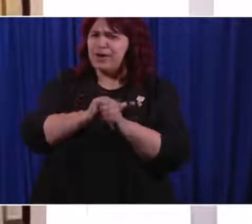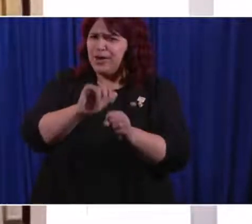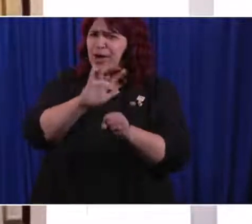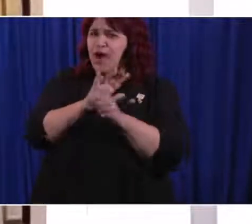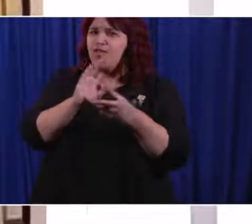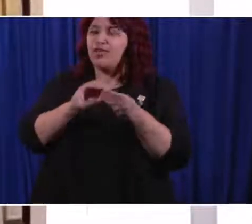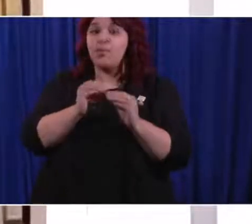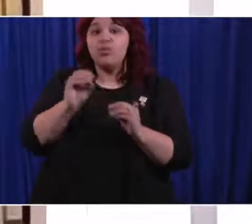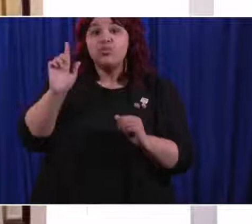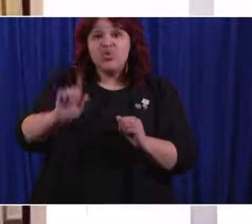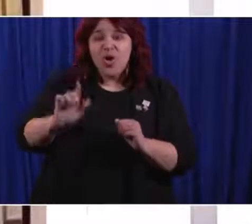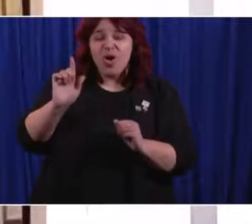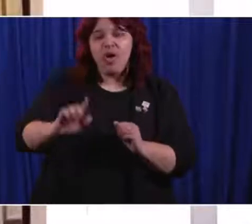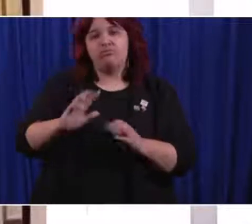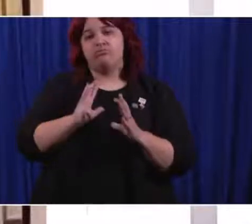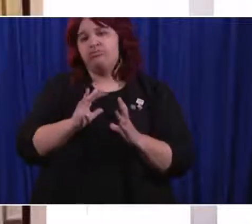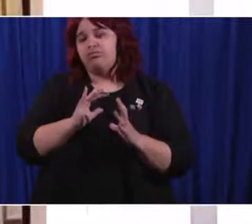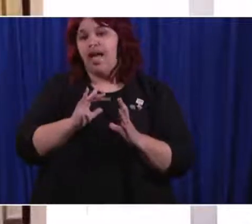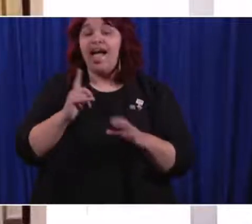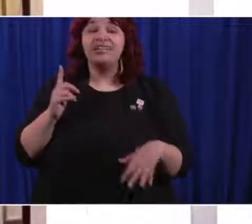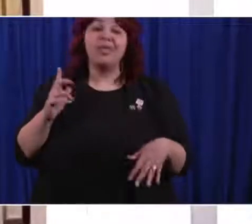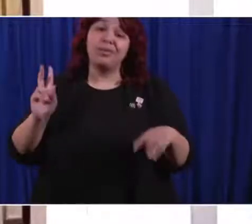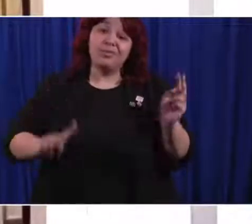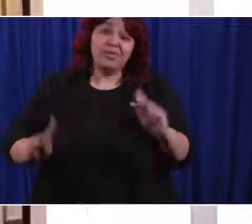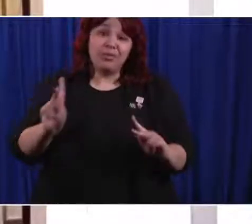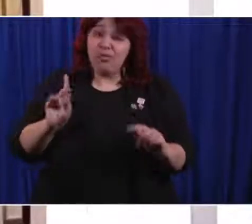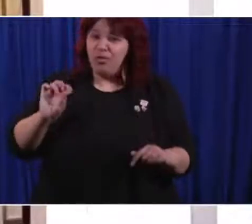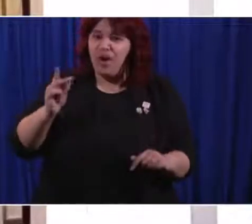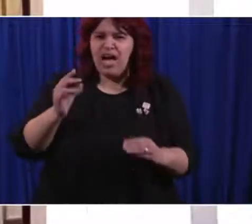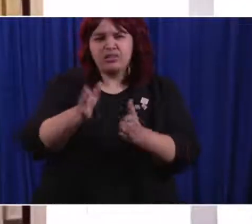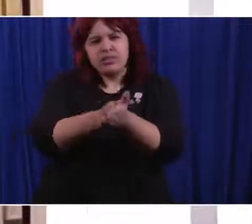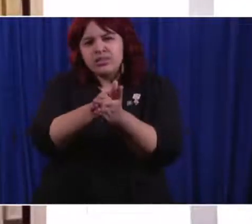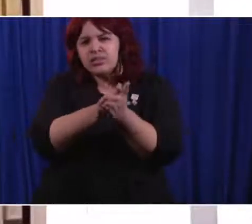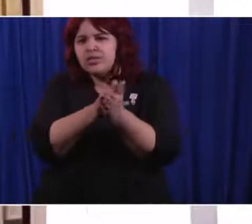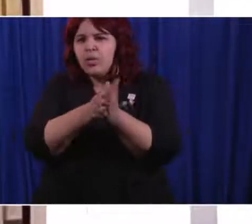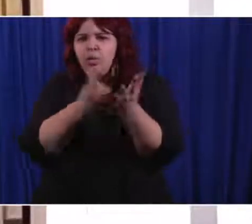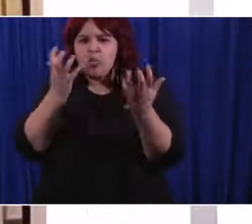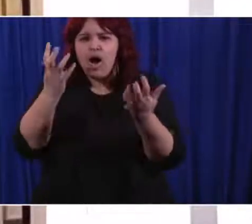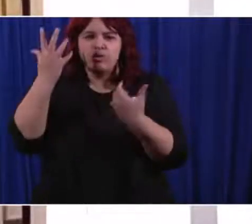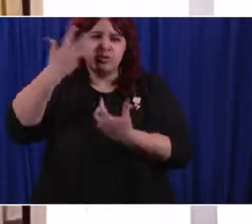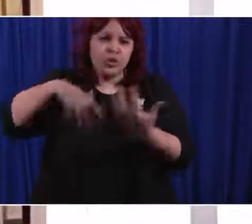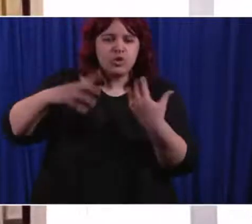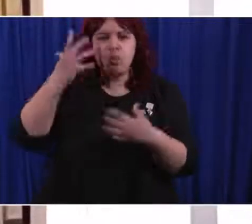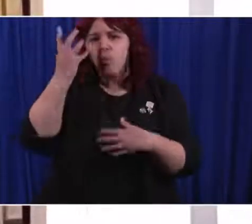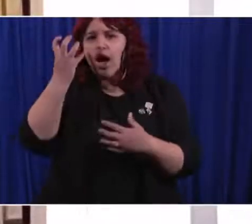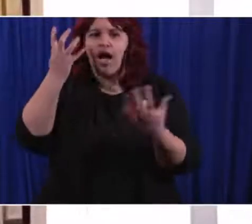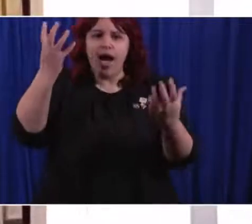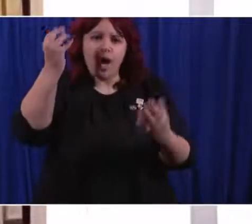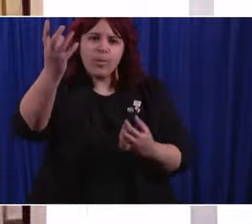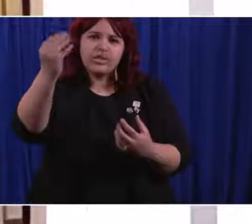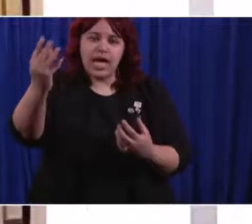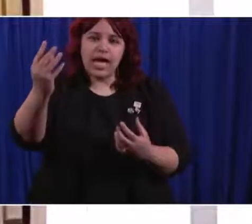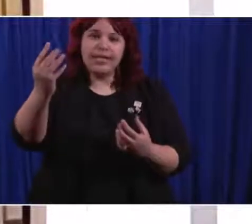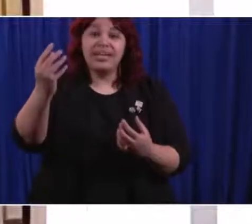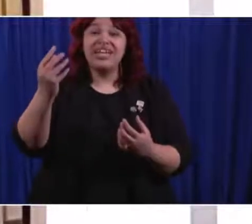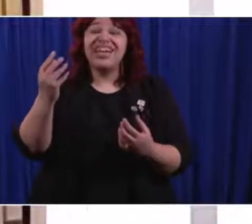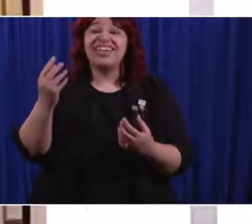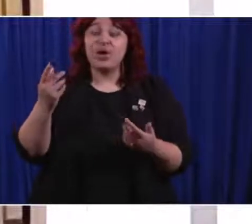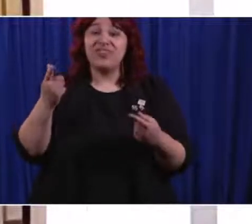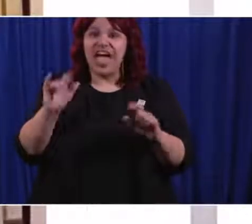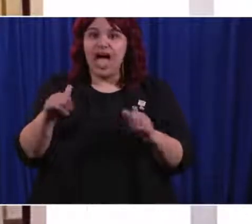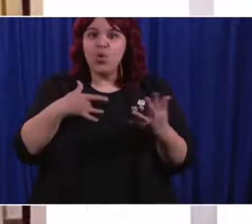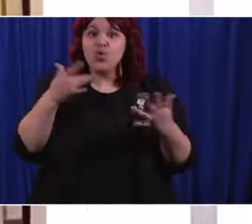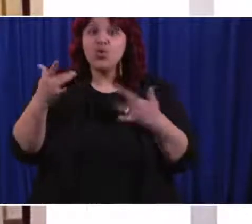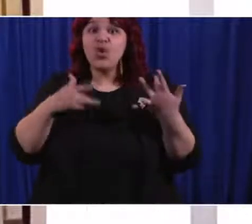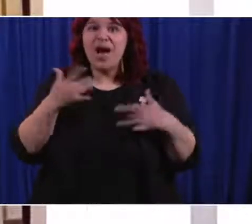haul, to get our lives back. And all of this together, I think, can tempt us to lower our guard. There's no